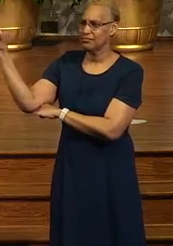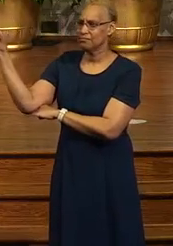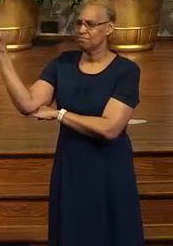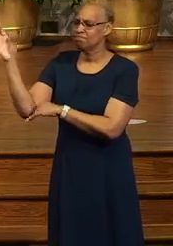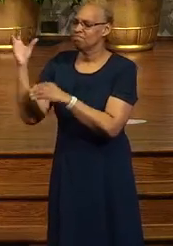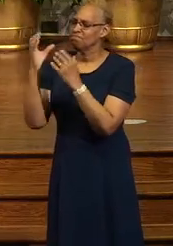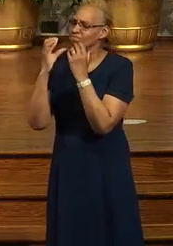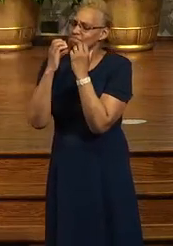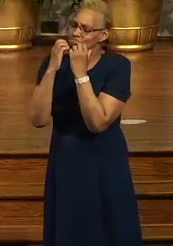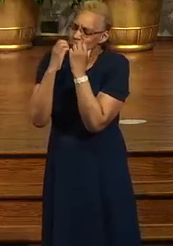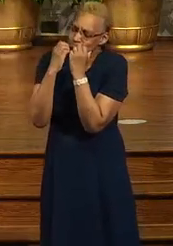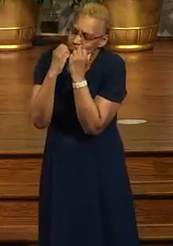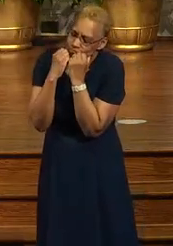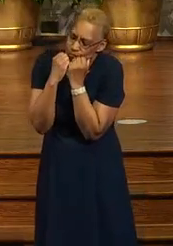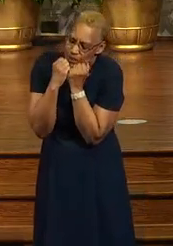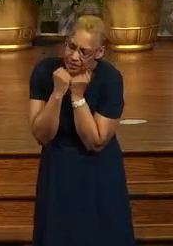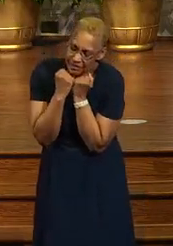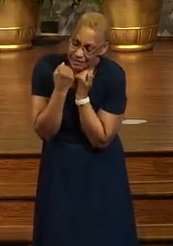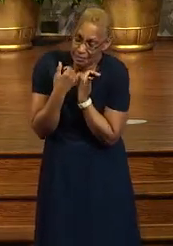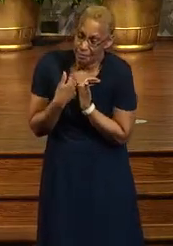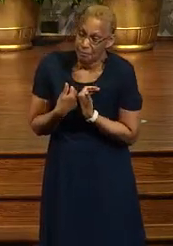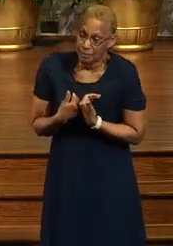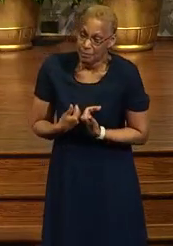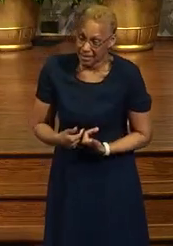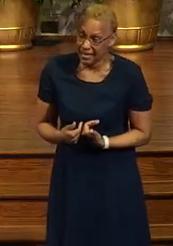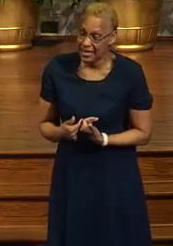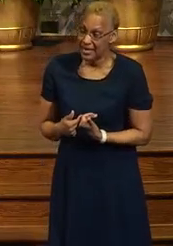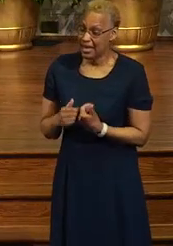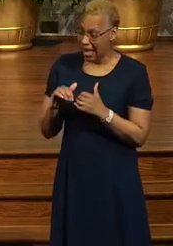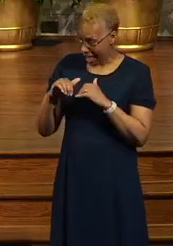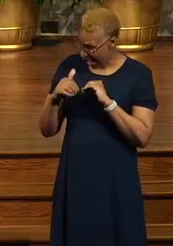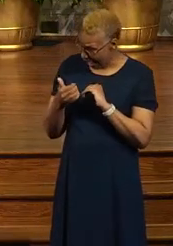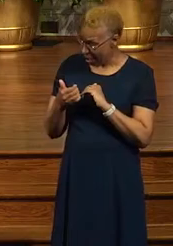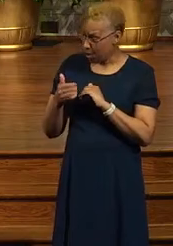He loved me with a